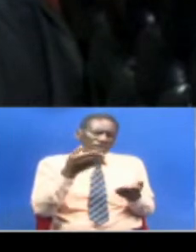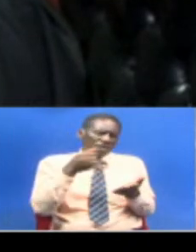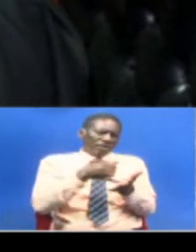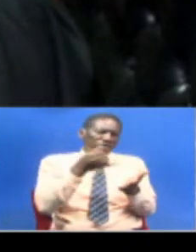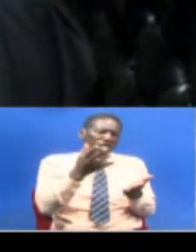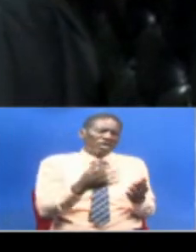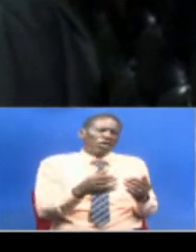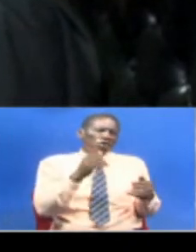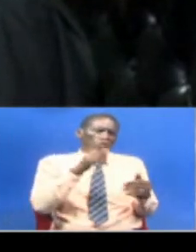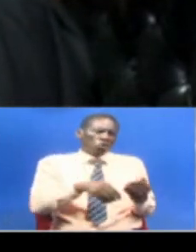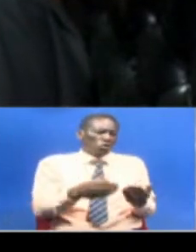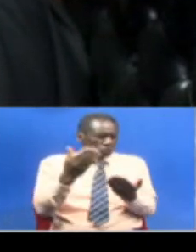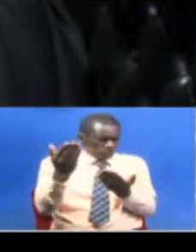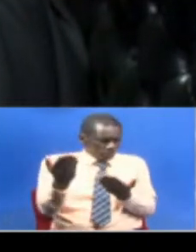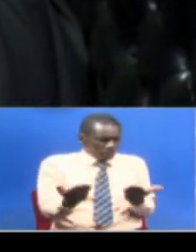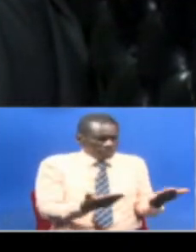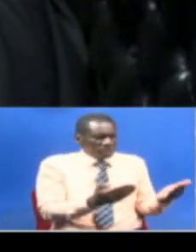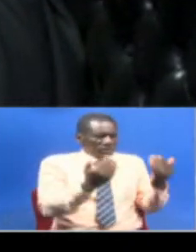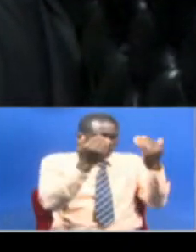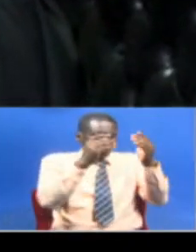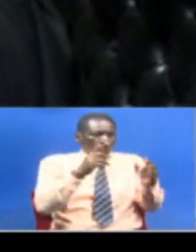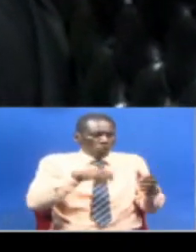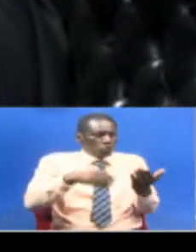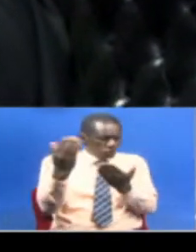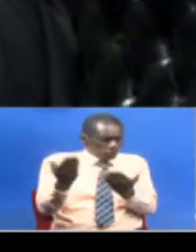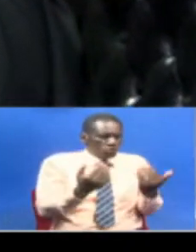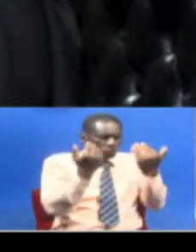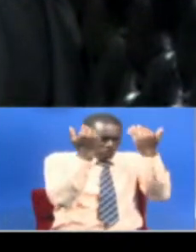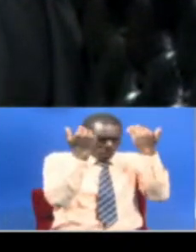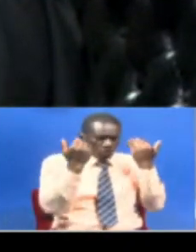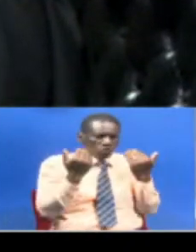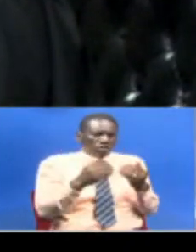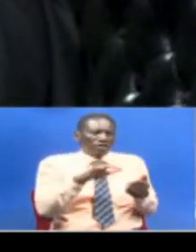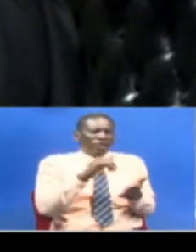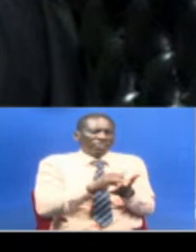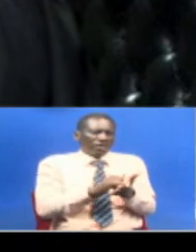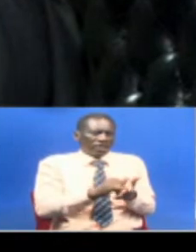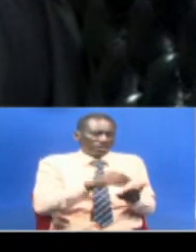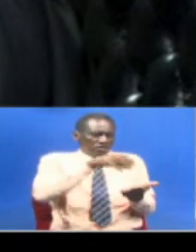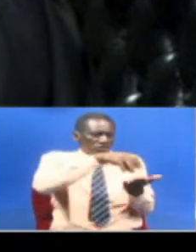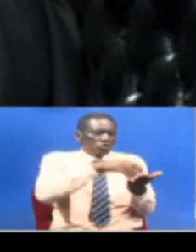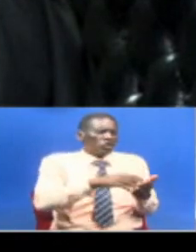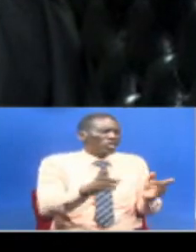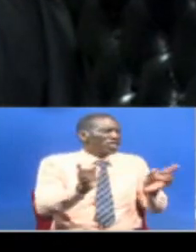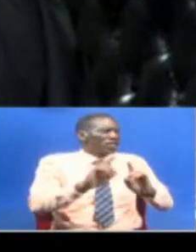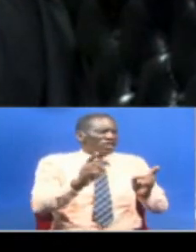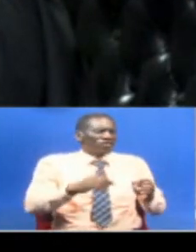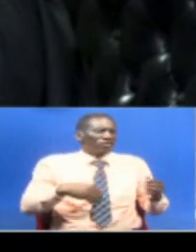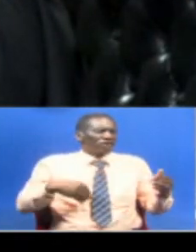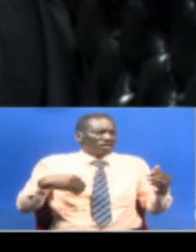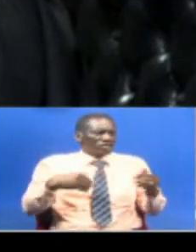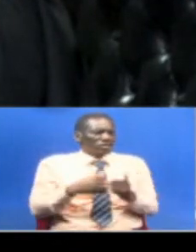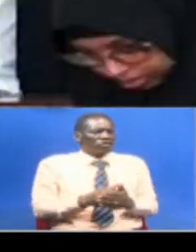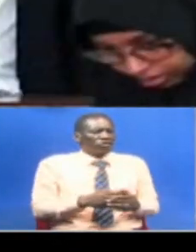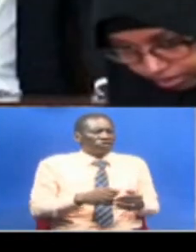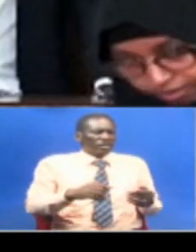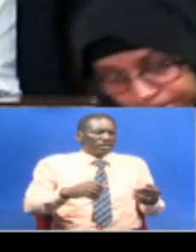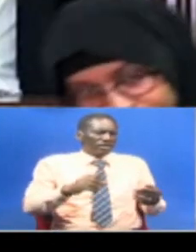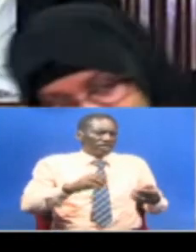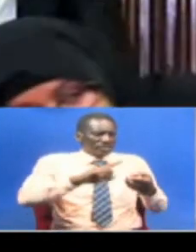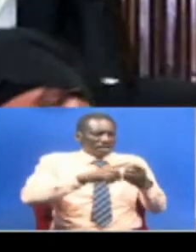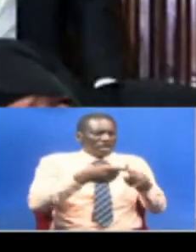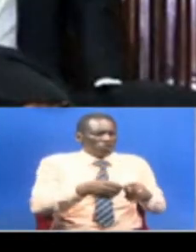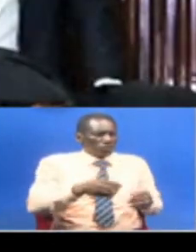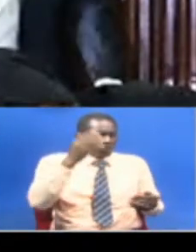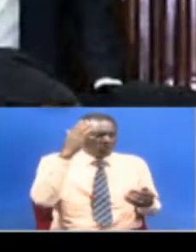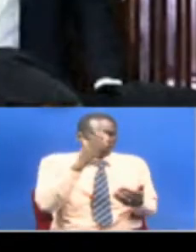what presented before the court in that respect did not meet the threshold of being satisfied that the